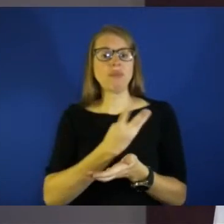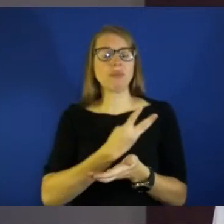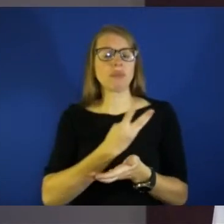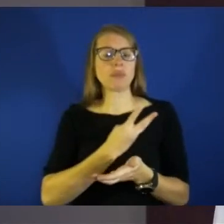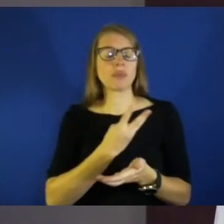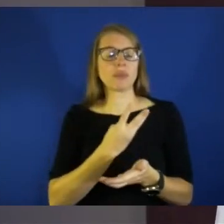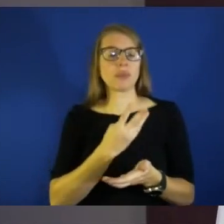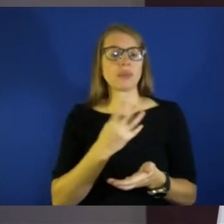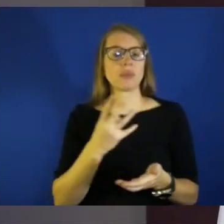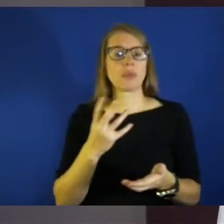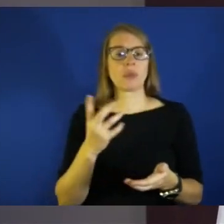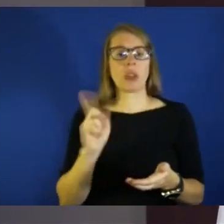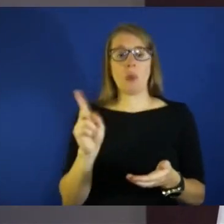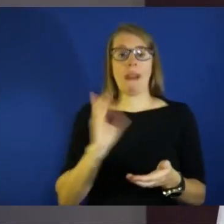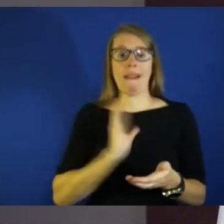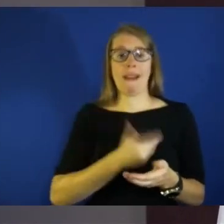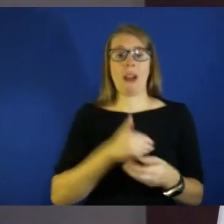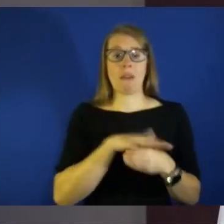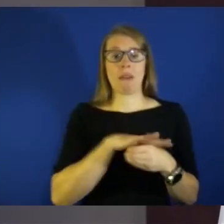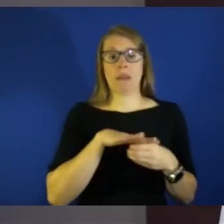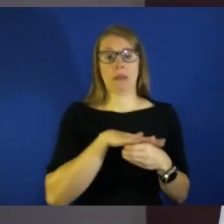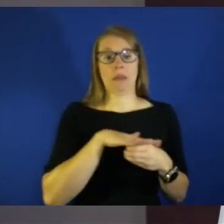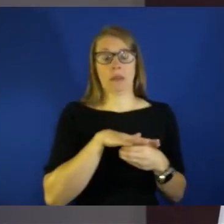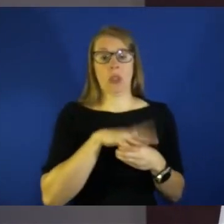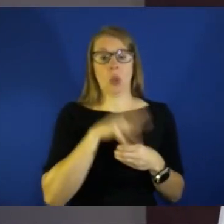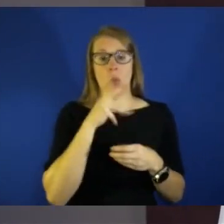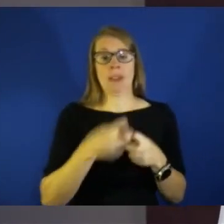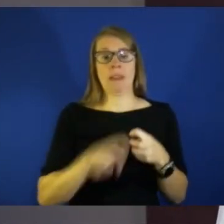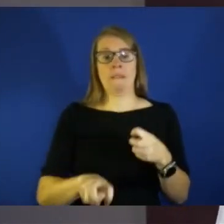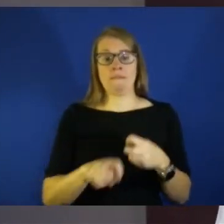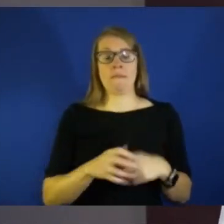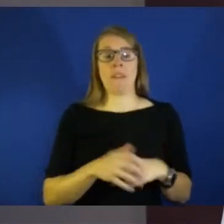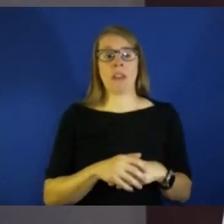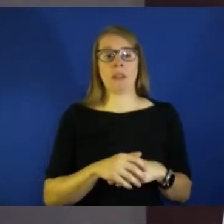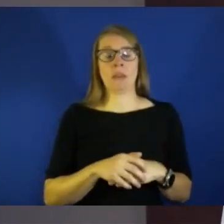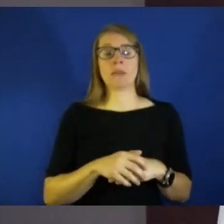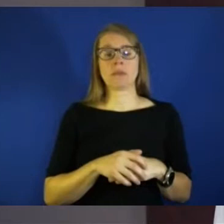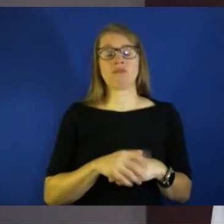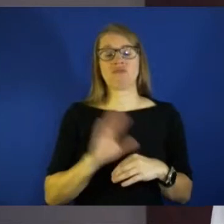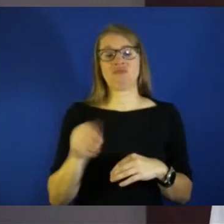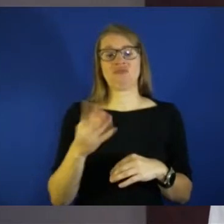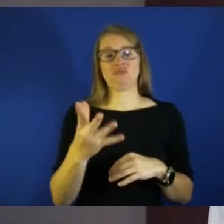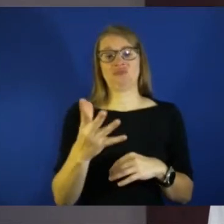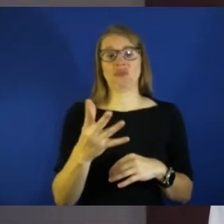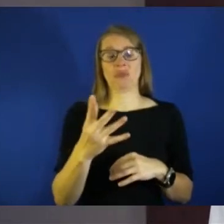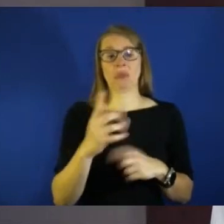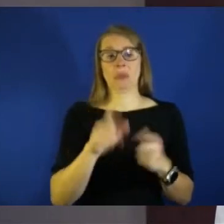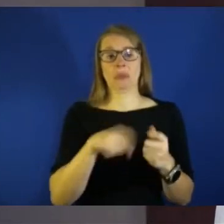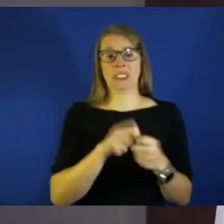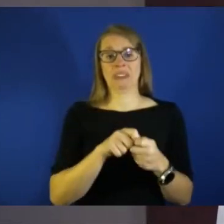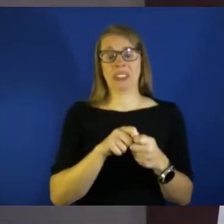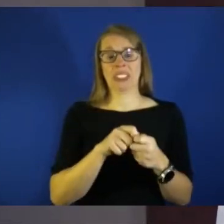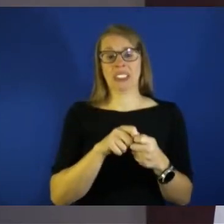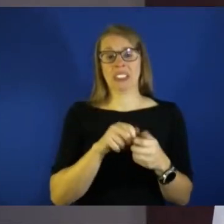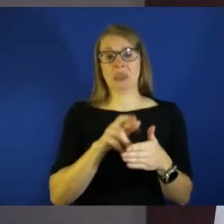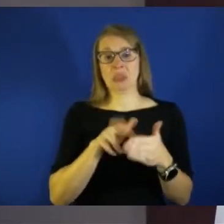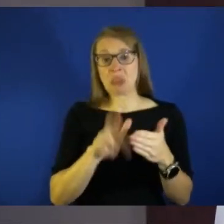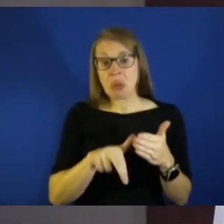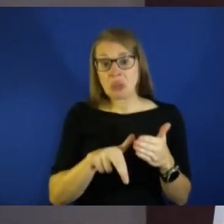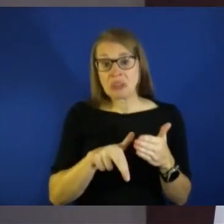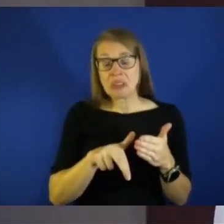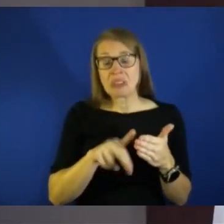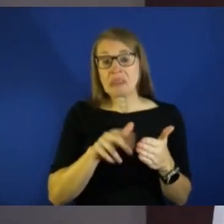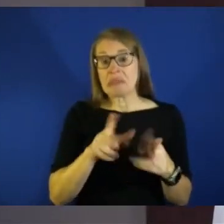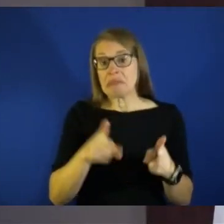facility. So I think it would be pretty tough to give any meaningful info on results. But there are certain kids that are